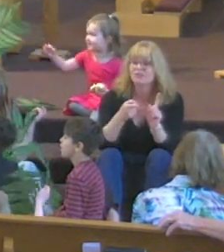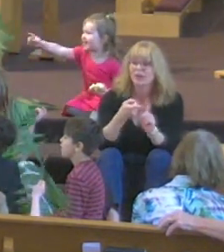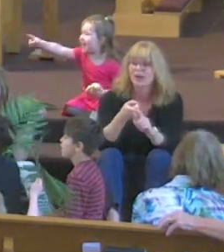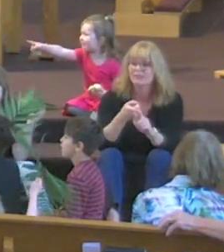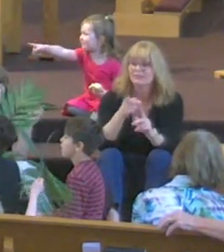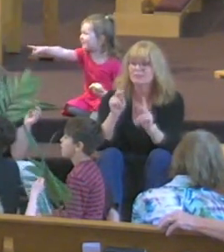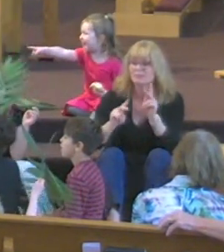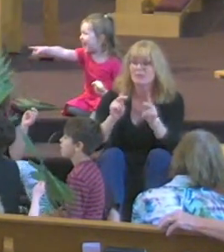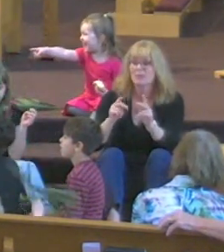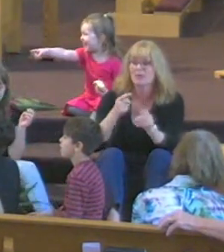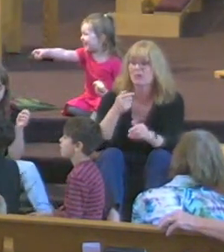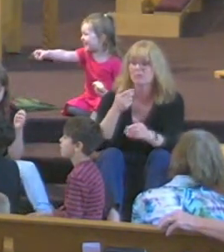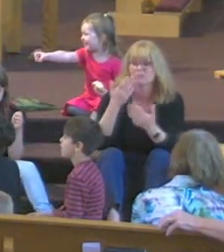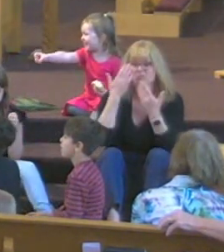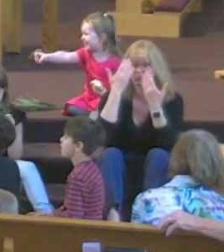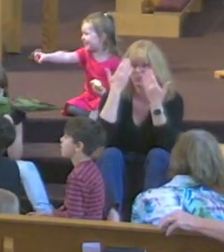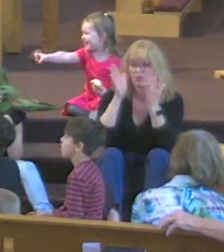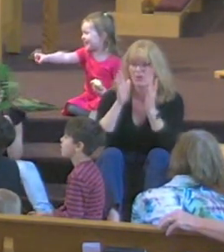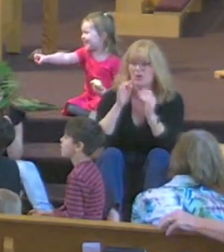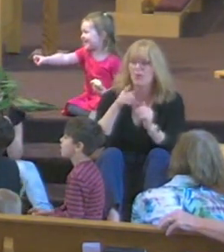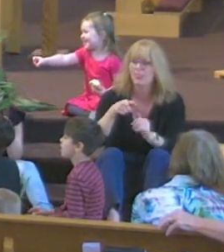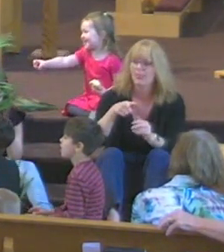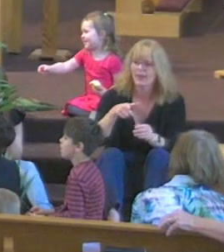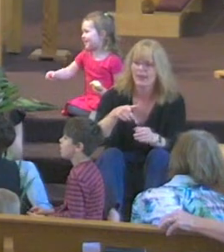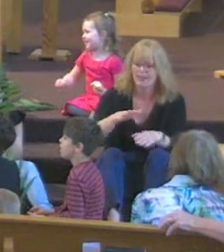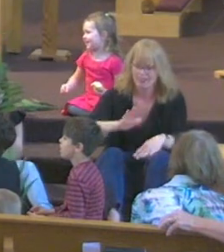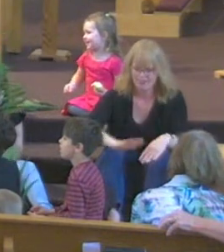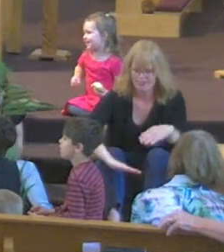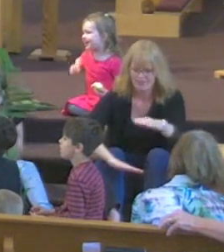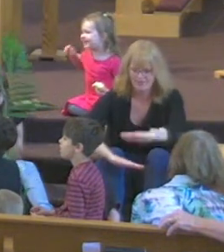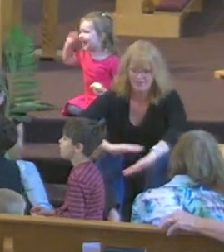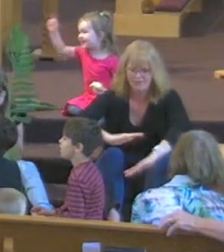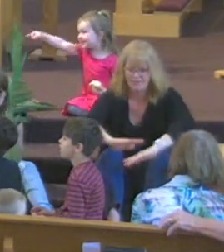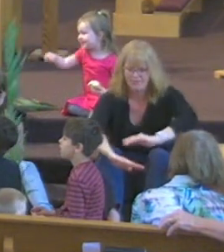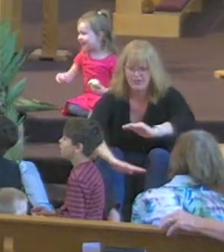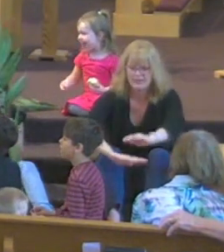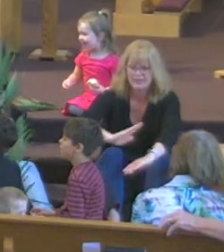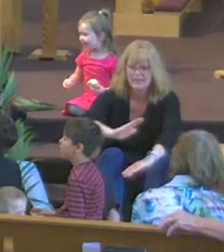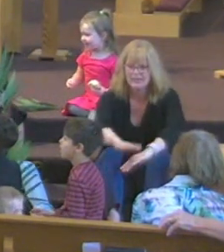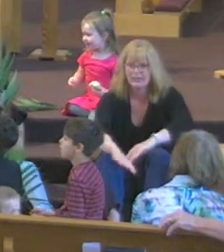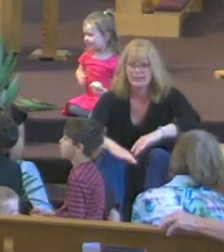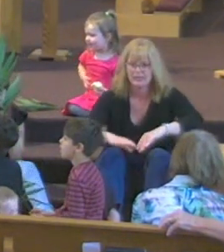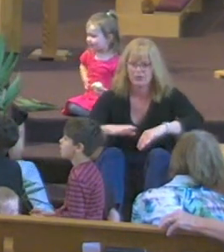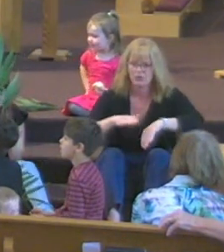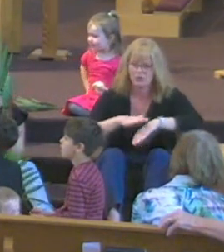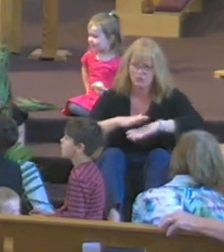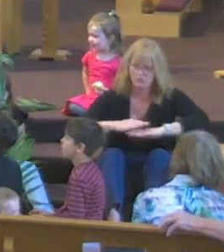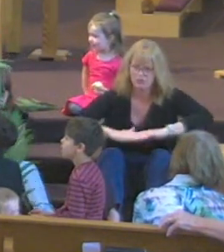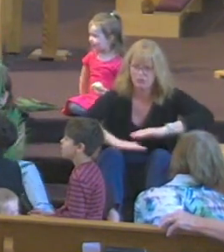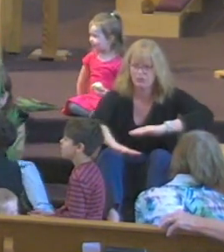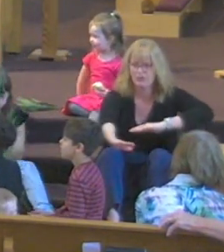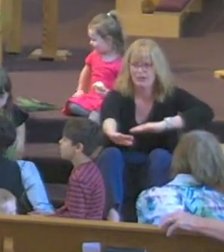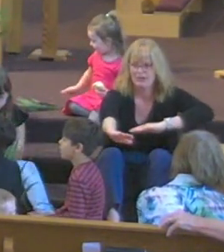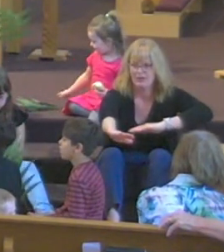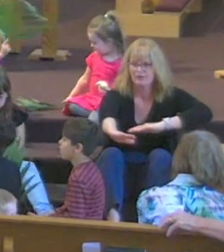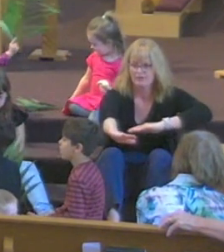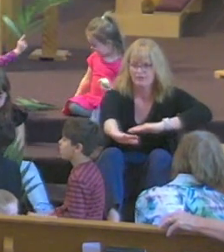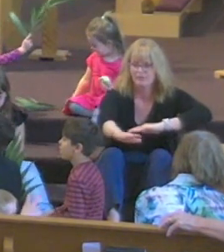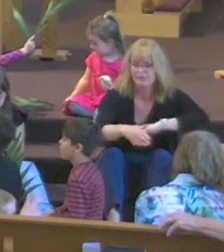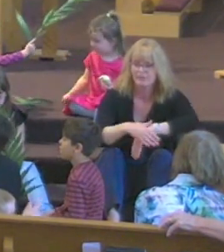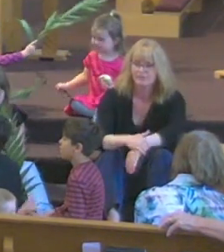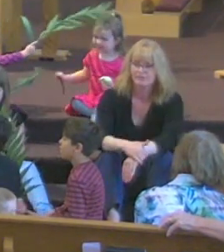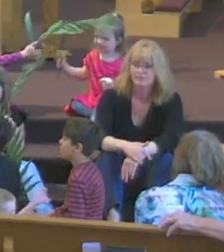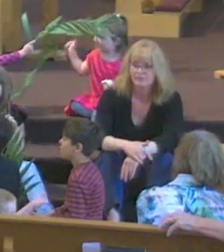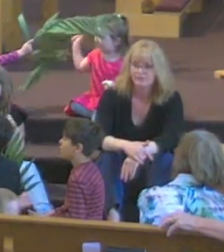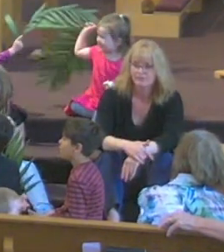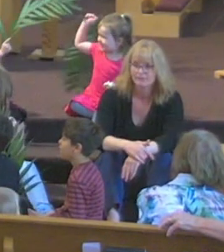know took these palms, they laid them down on the ground, and they waved them so that, why did